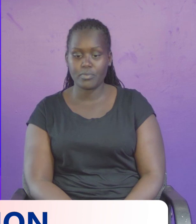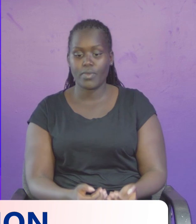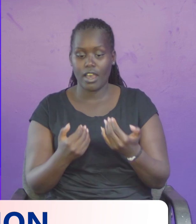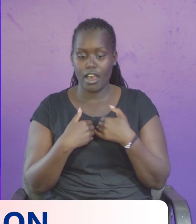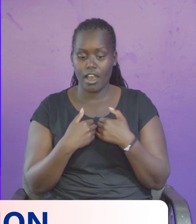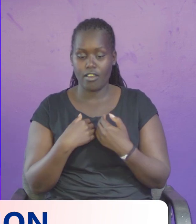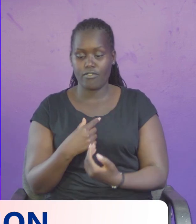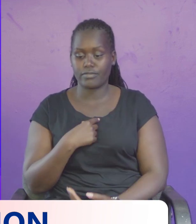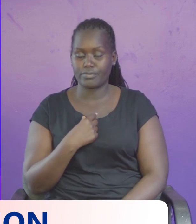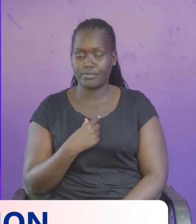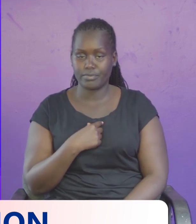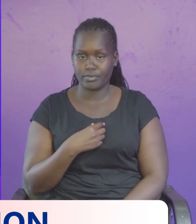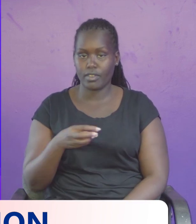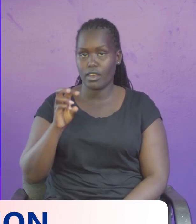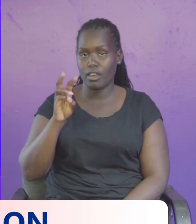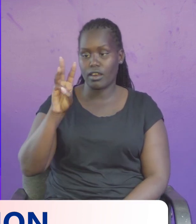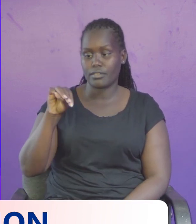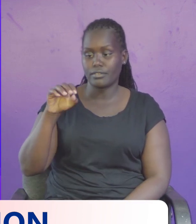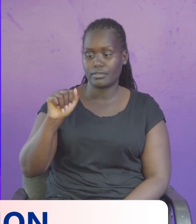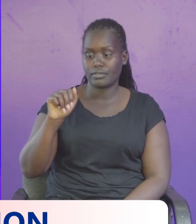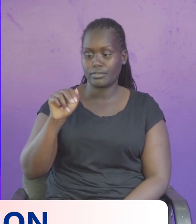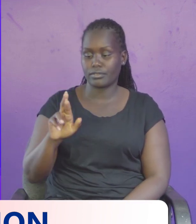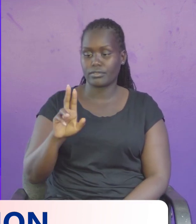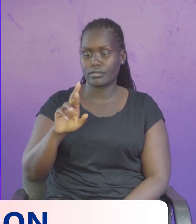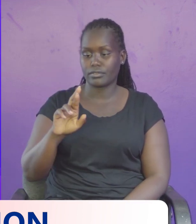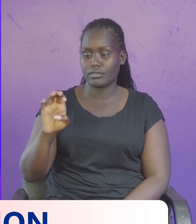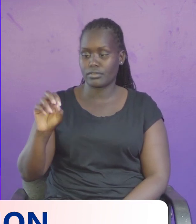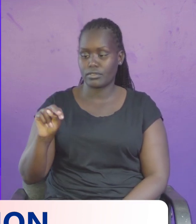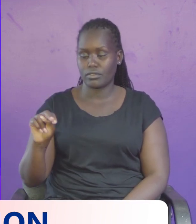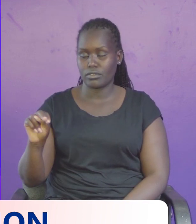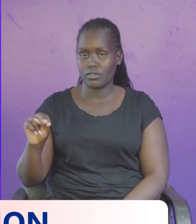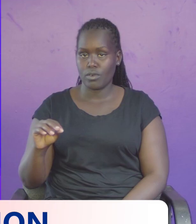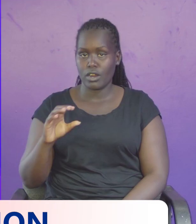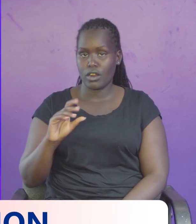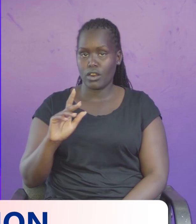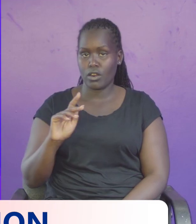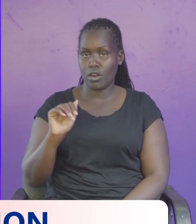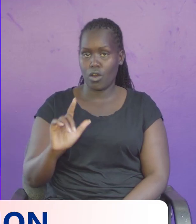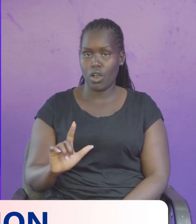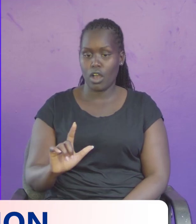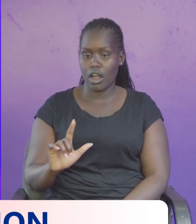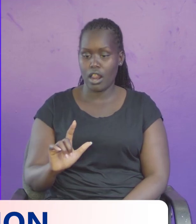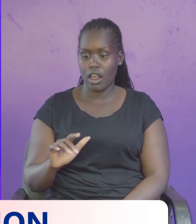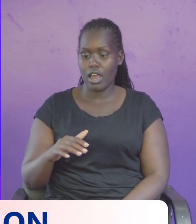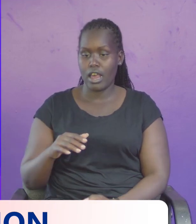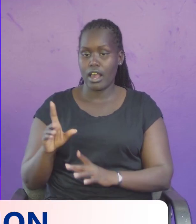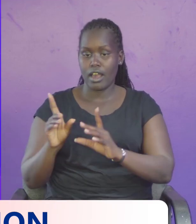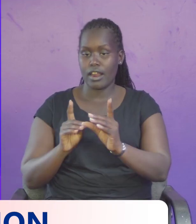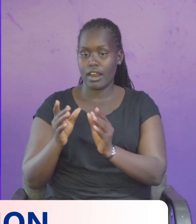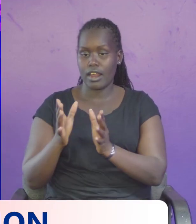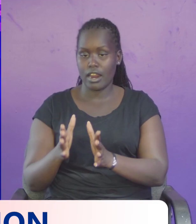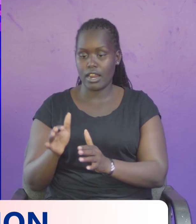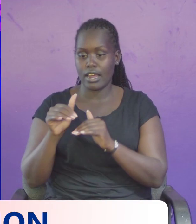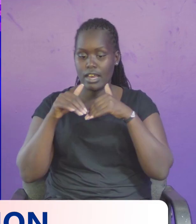guest, Maureen Okao, as usual. Director Smile na Toto, ama ulichange?